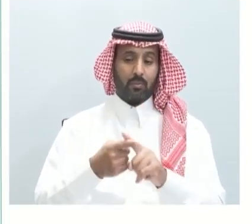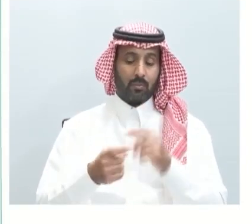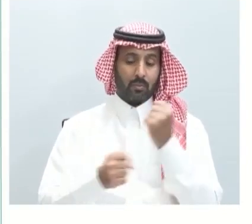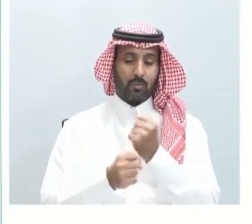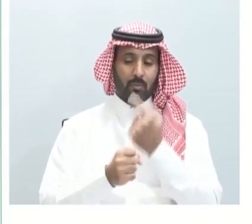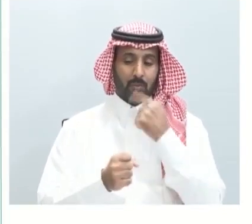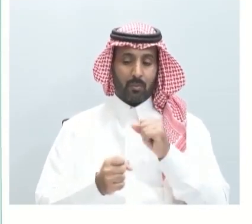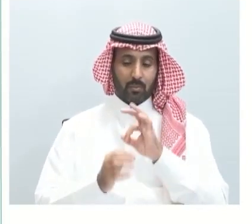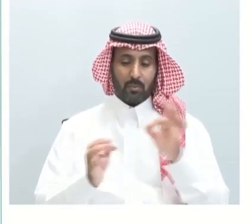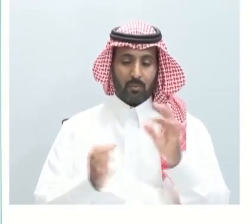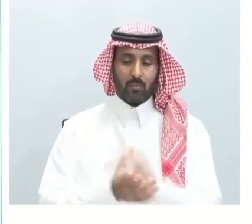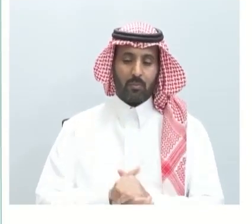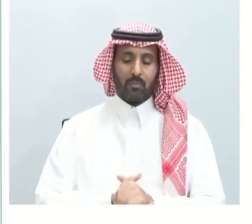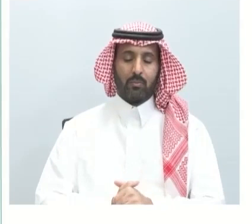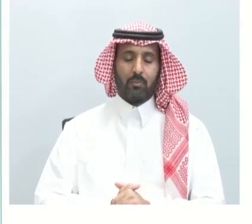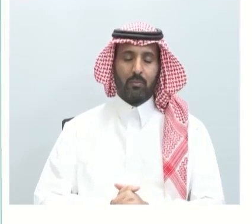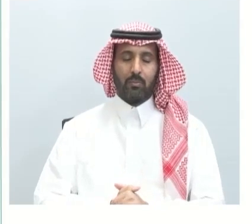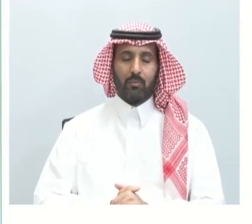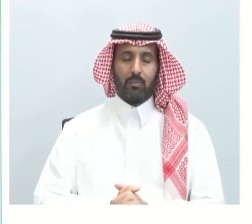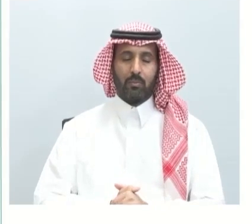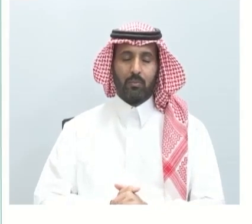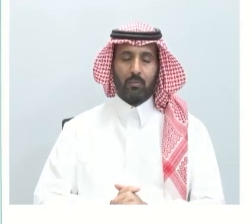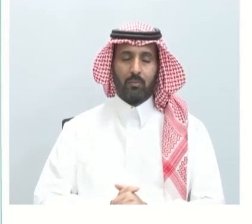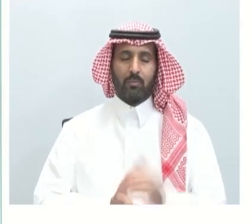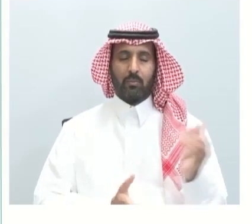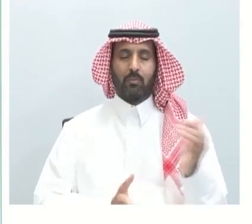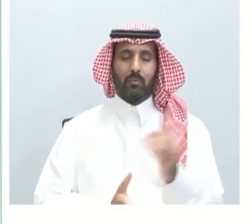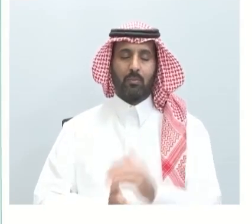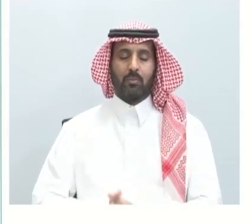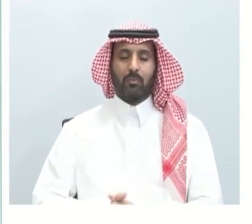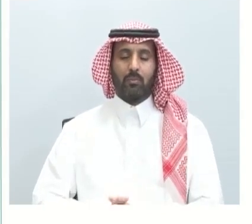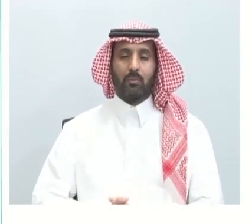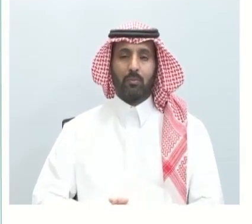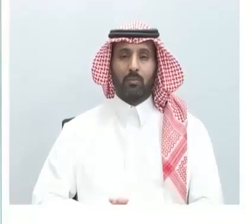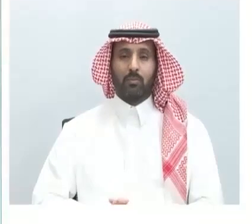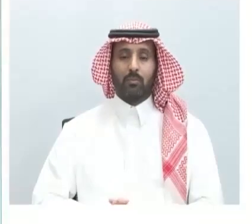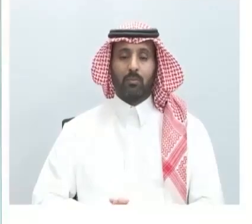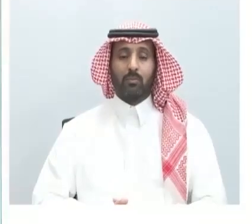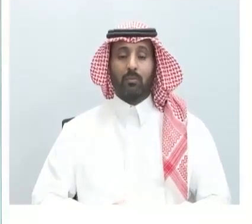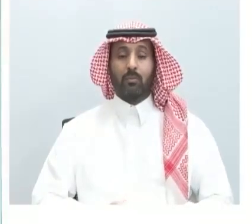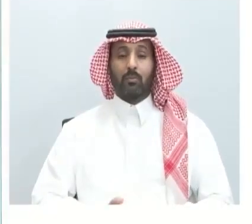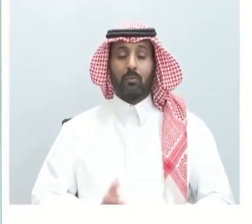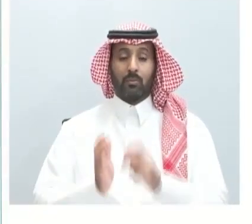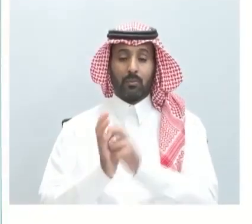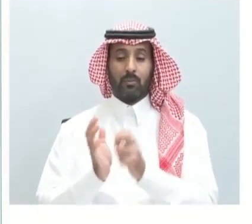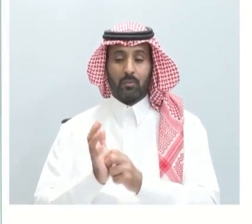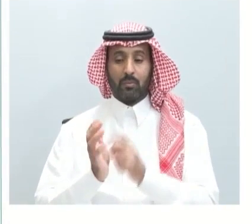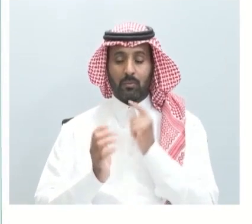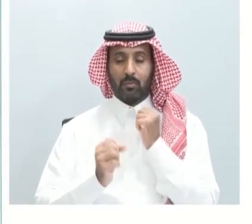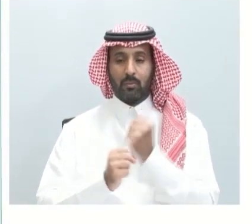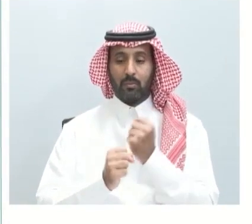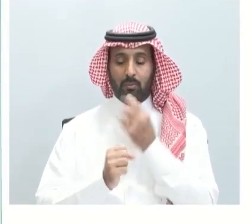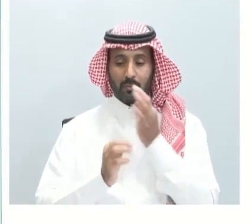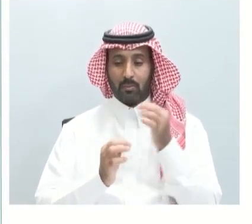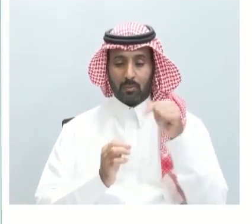perfect questions. Then we answer also using the present perfect. Of course, this is the present perfect plus